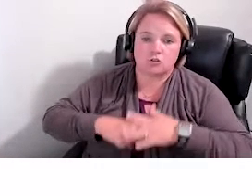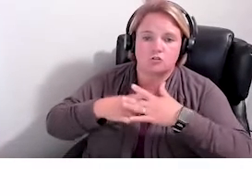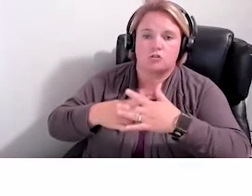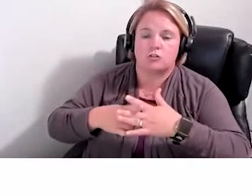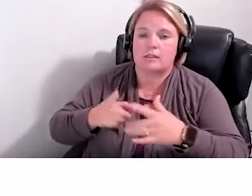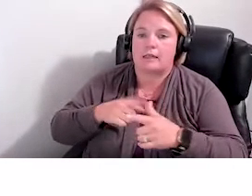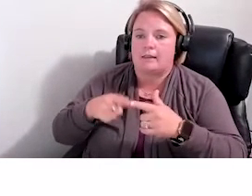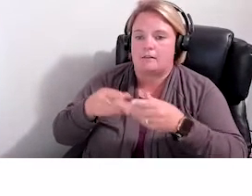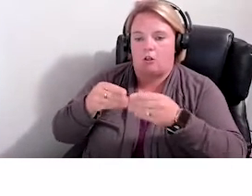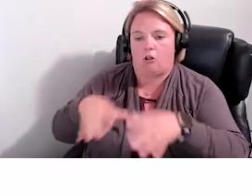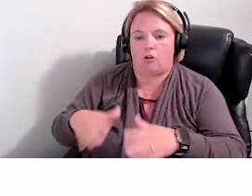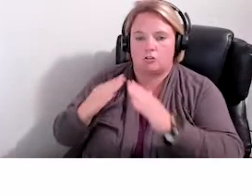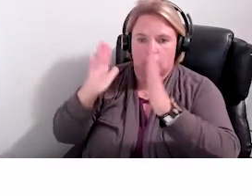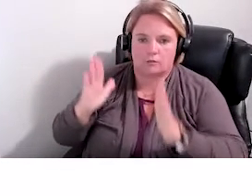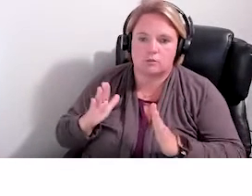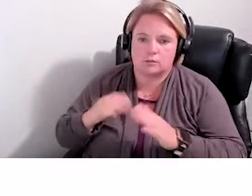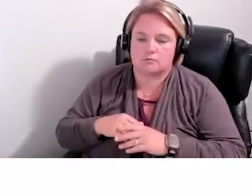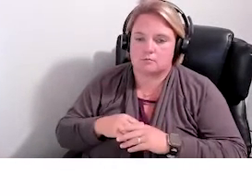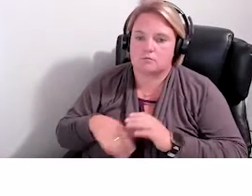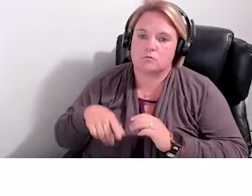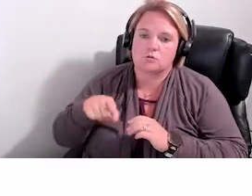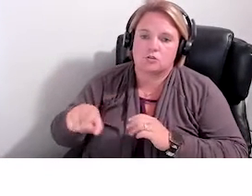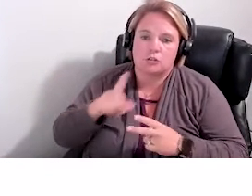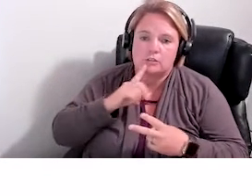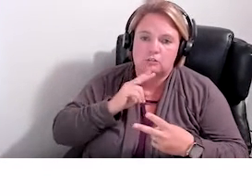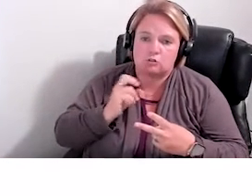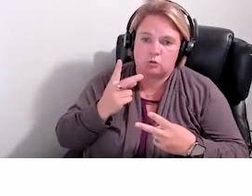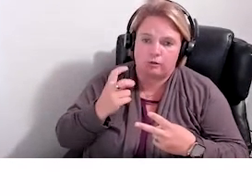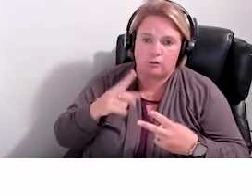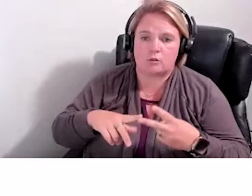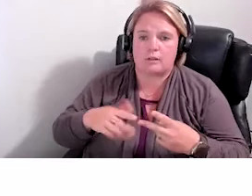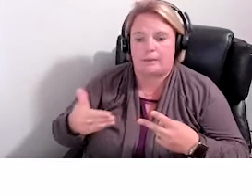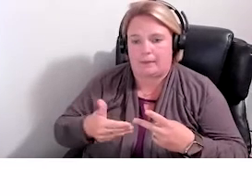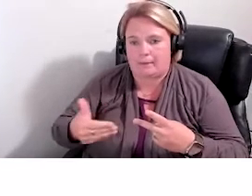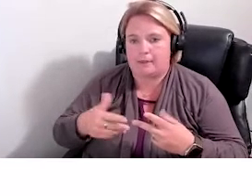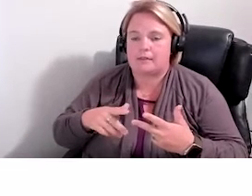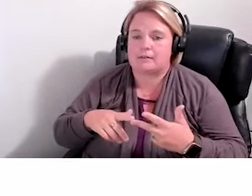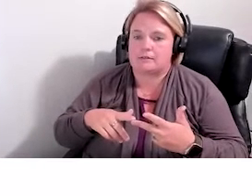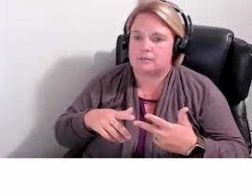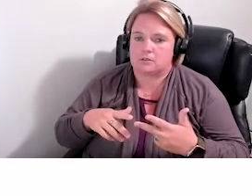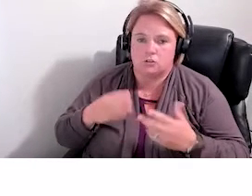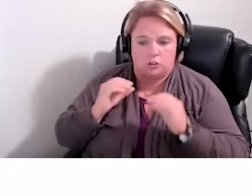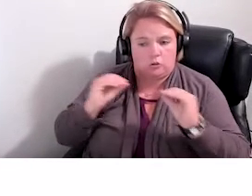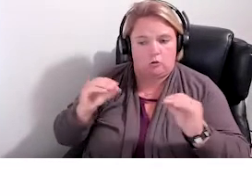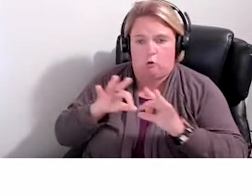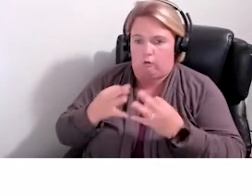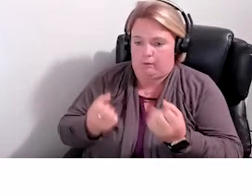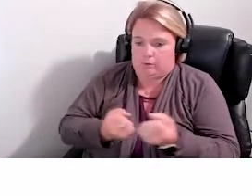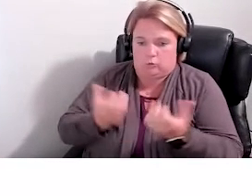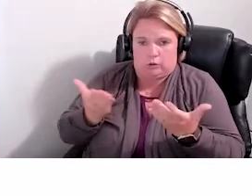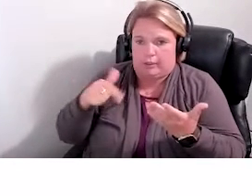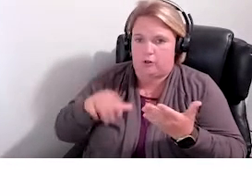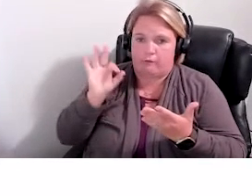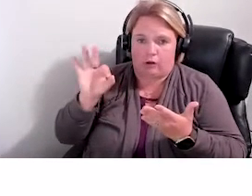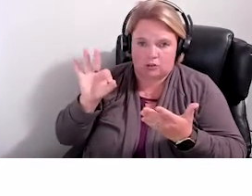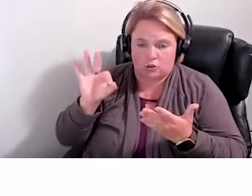housing. She has 2 teenagers. She had a 12-year-old and she had just had a baby. She had no family support here in Fresno.